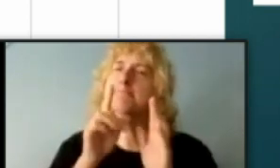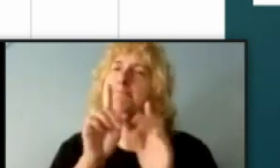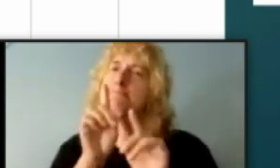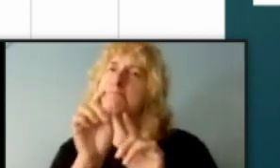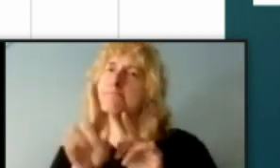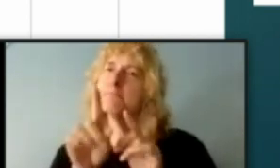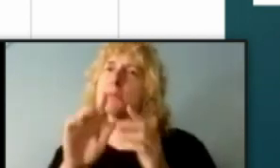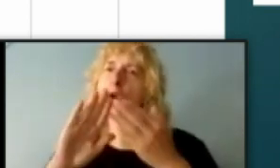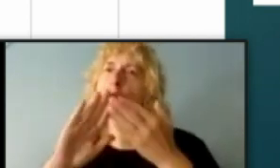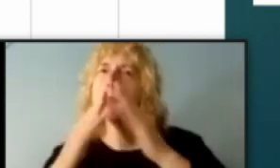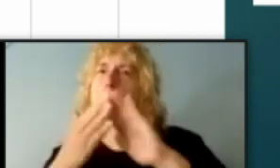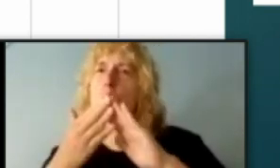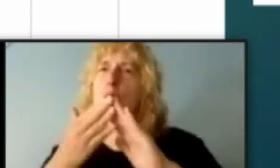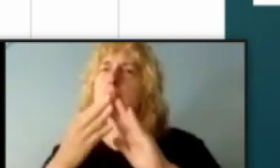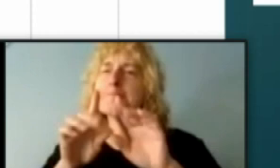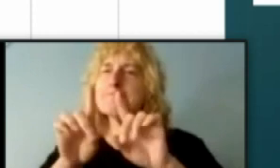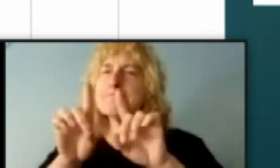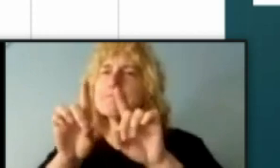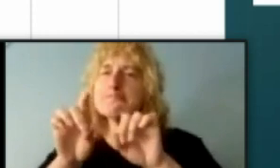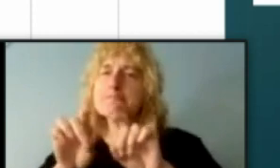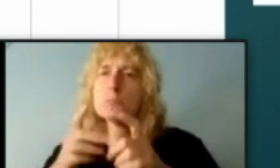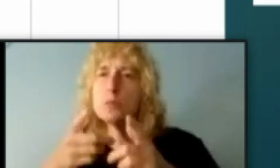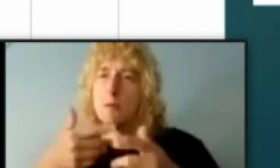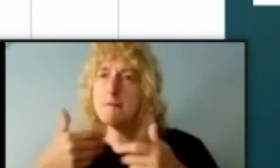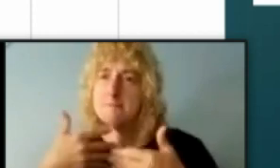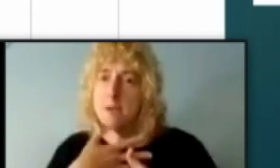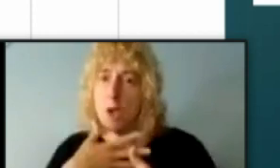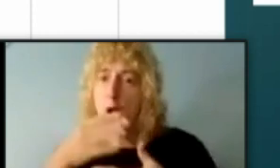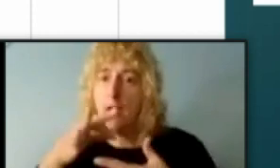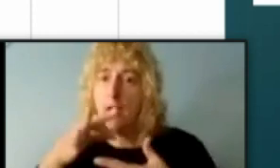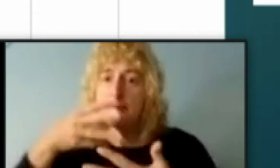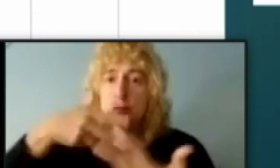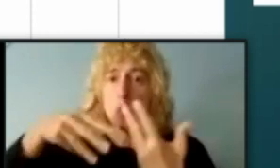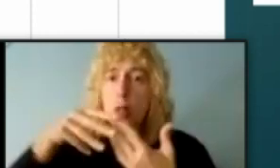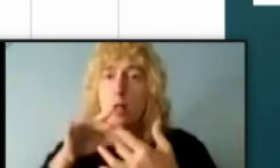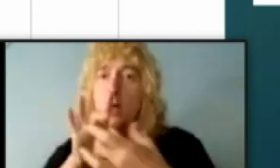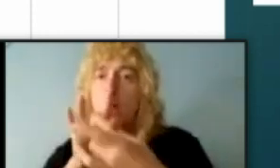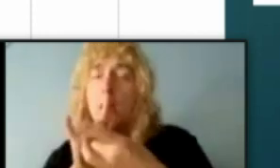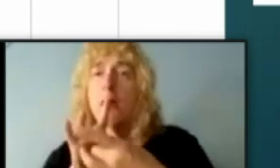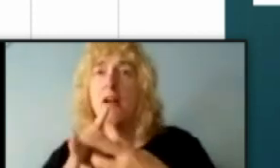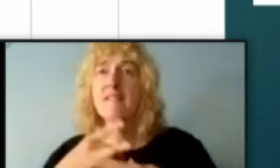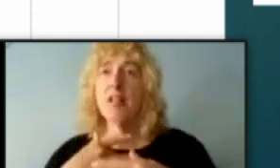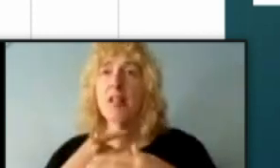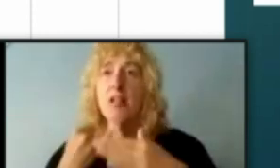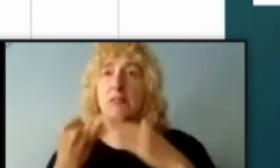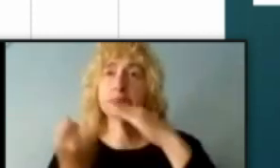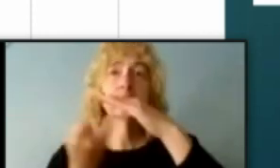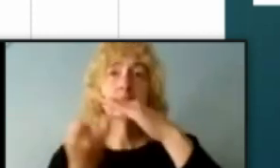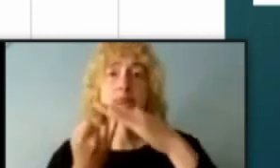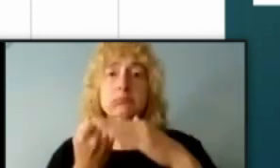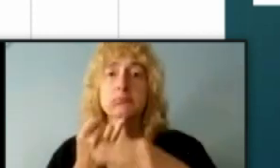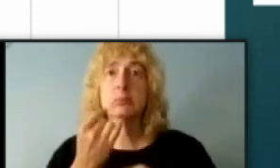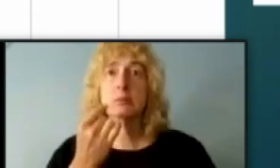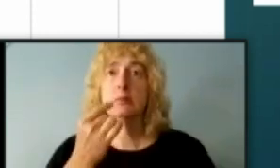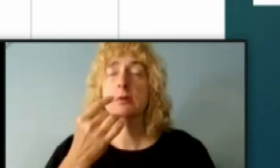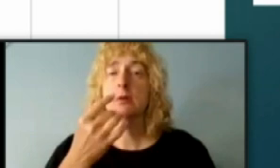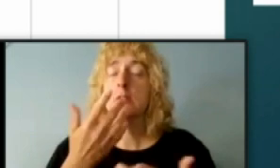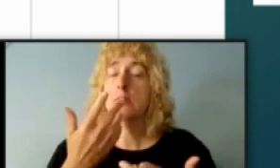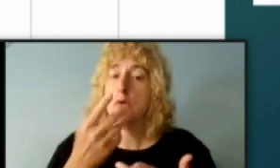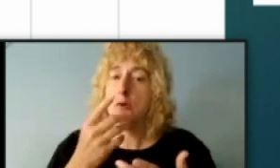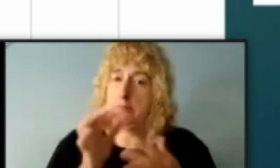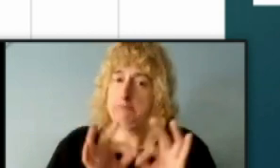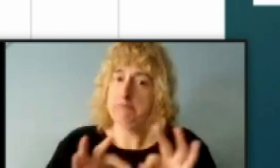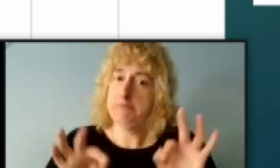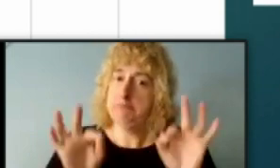social connections or social isolation? And what you can see is a significant number somewhat agree or strongly